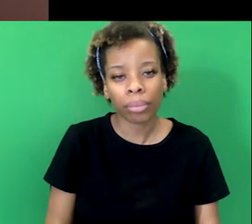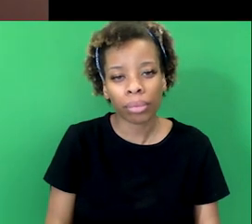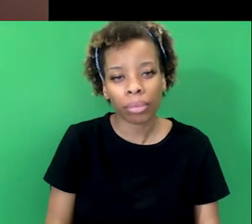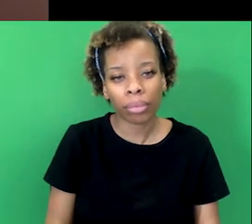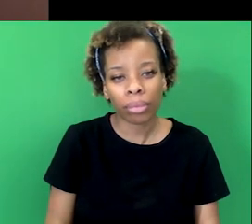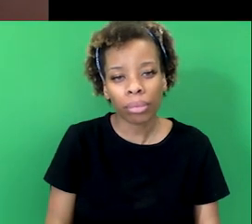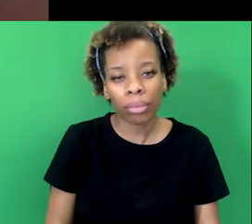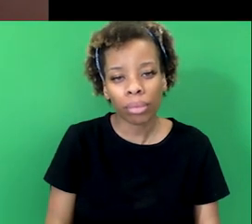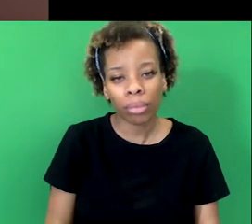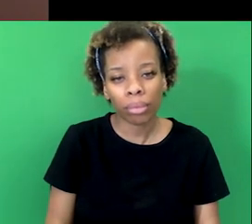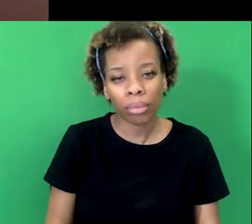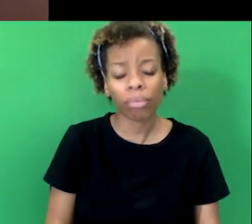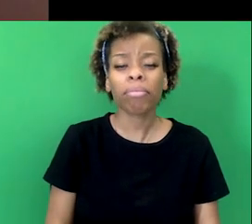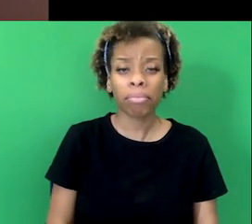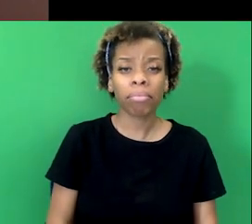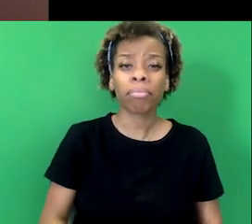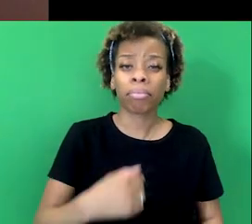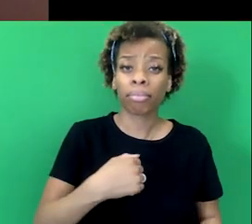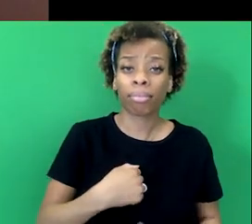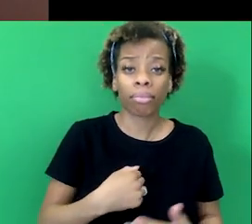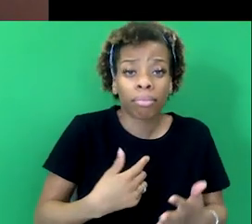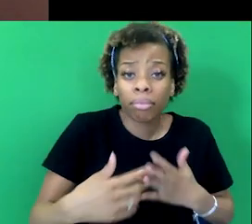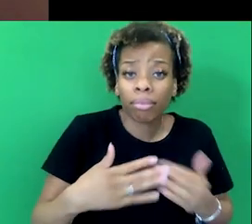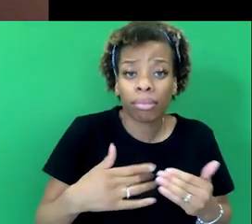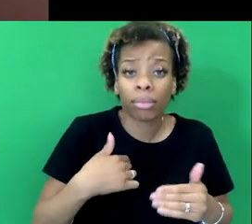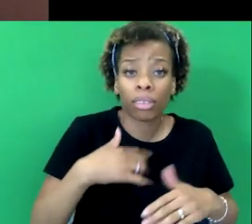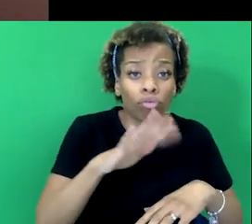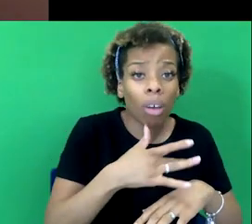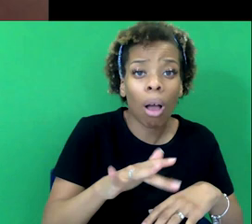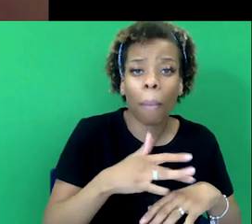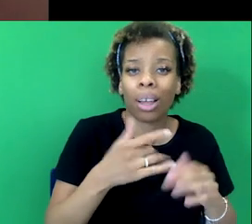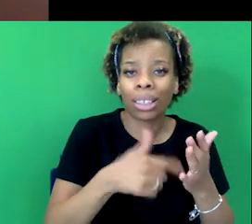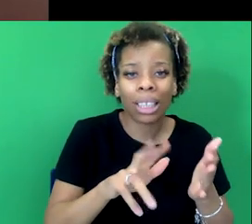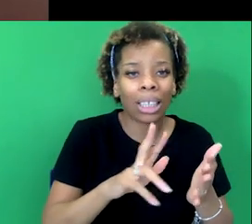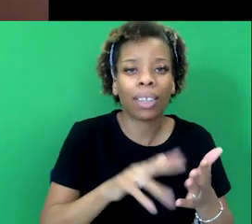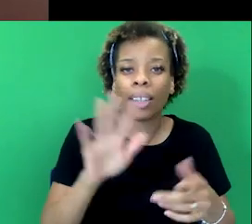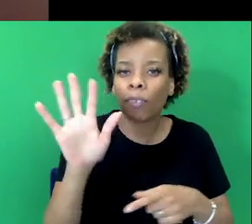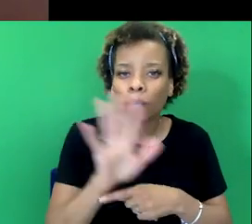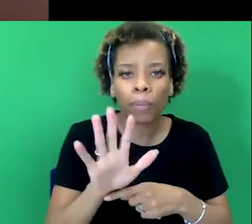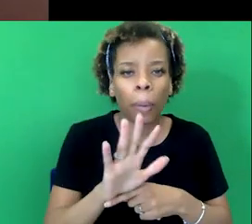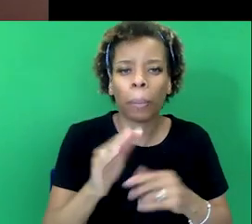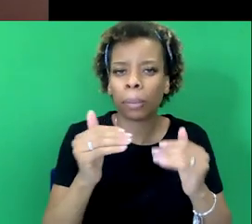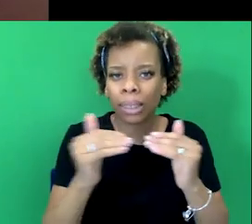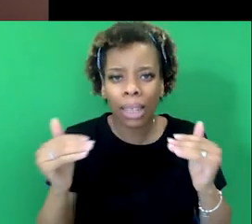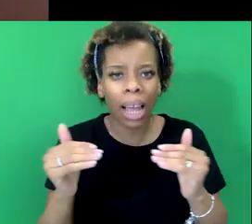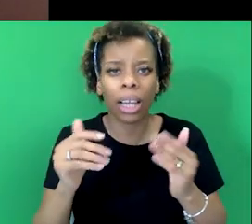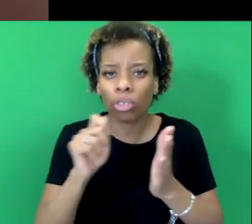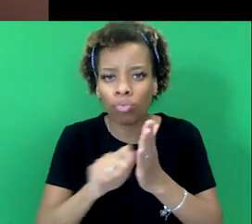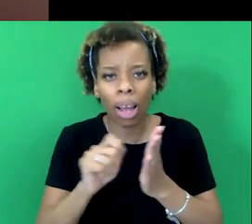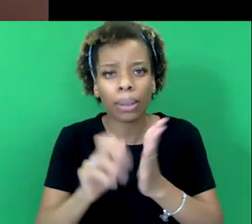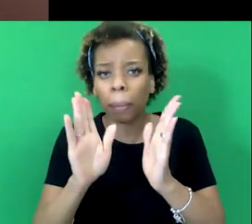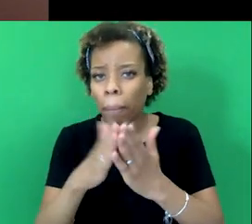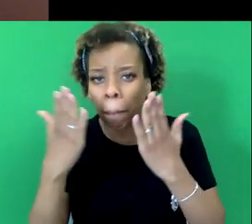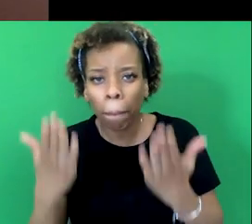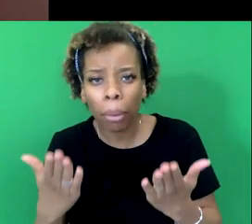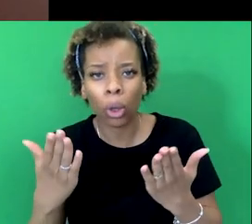whether we're doing a drama or TV film, or indeed writing a history book, which would deem to be sort of more